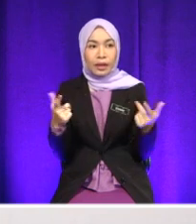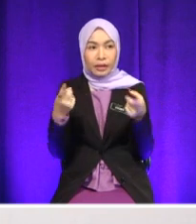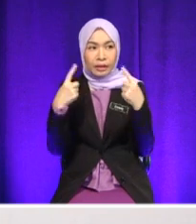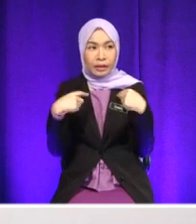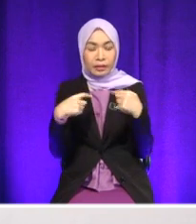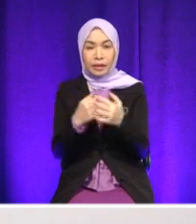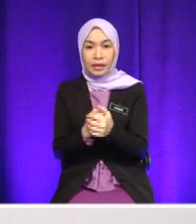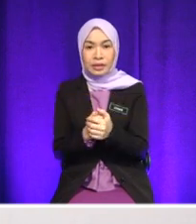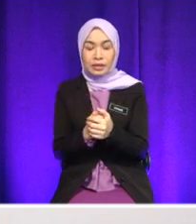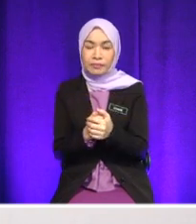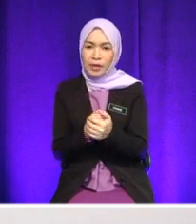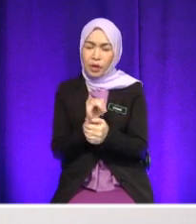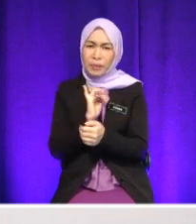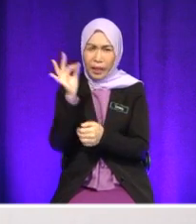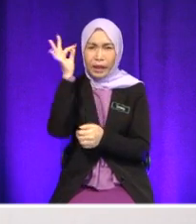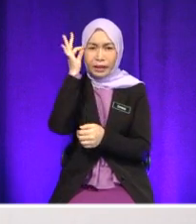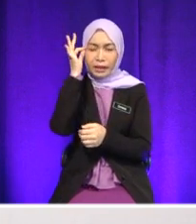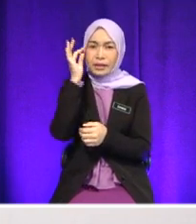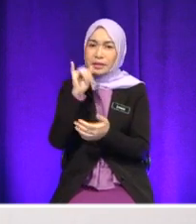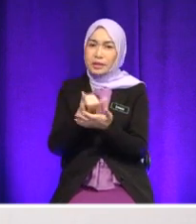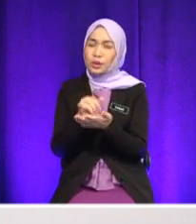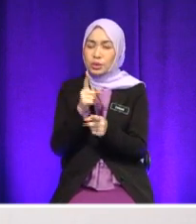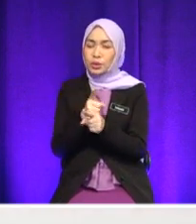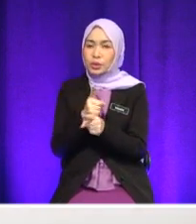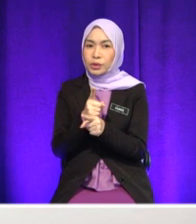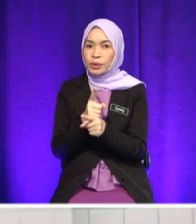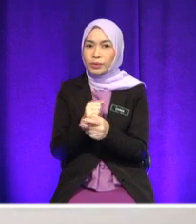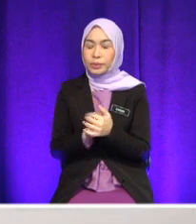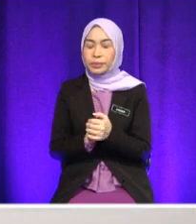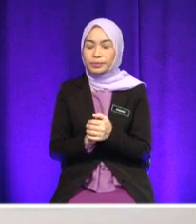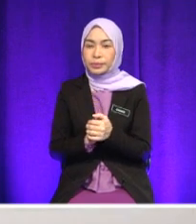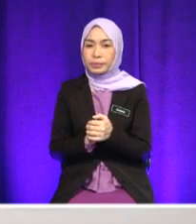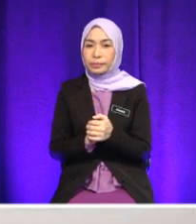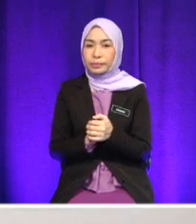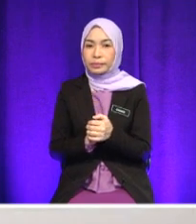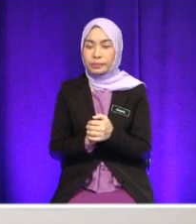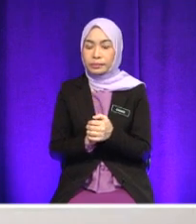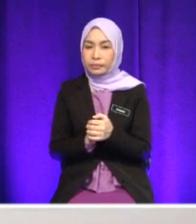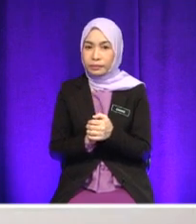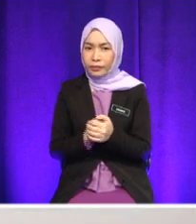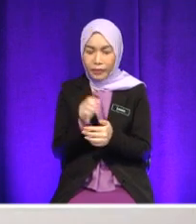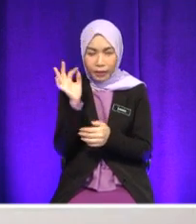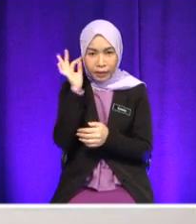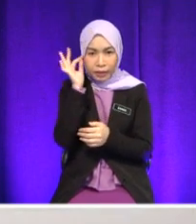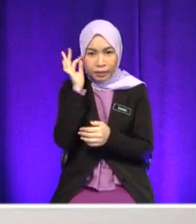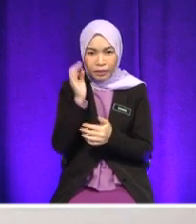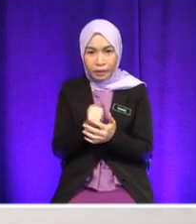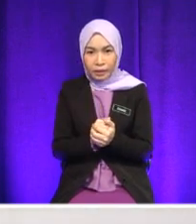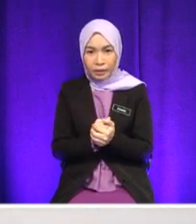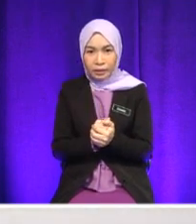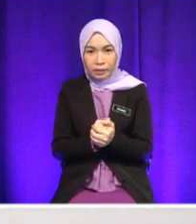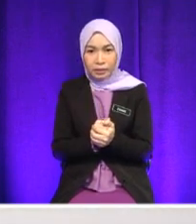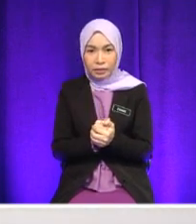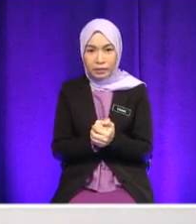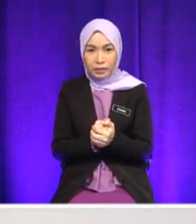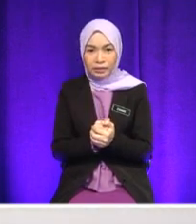I guess you're right, Fulian, and it's definitely a better idea. Hannah can organize some activities during the party, such as the lucky